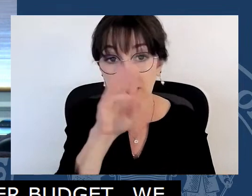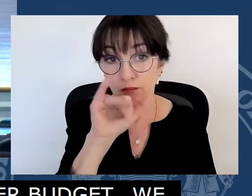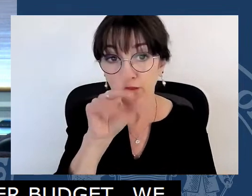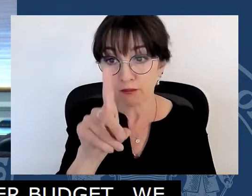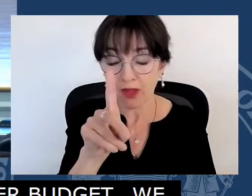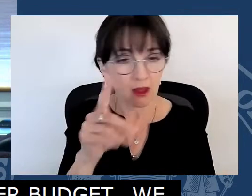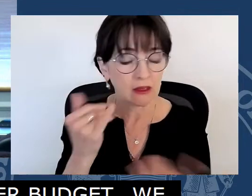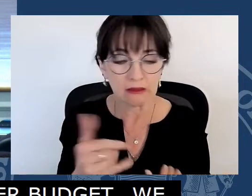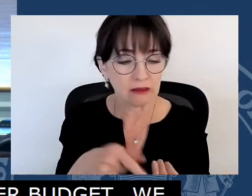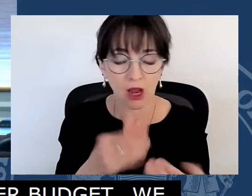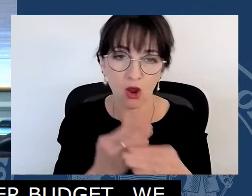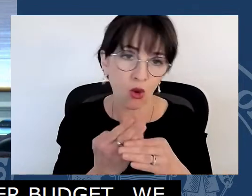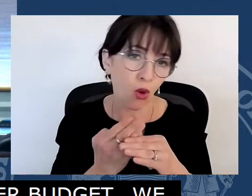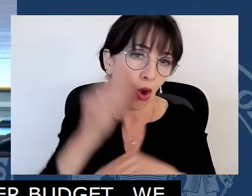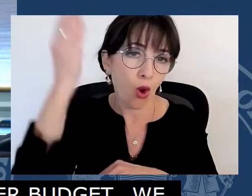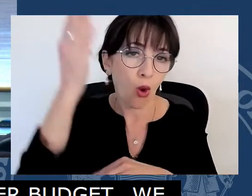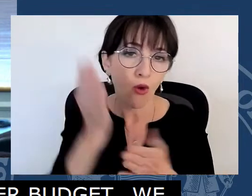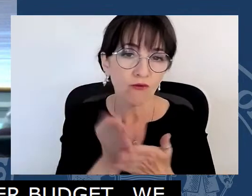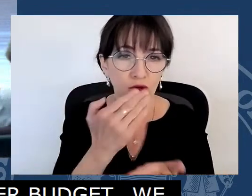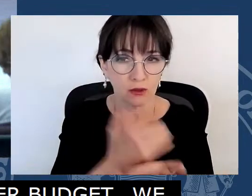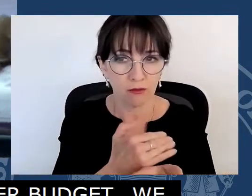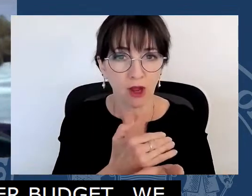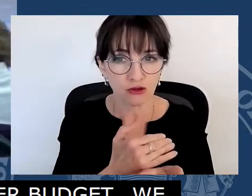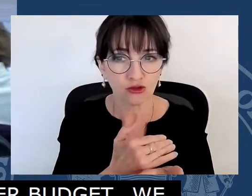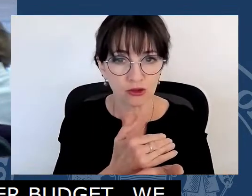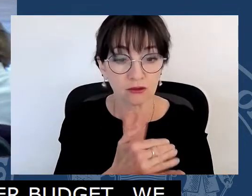How much over the original estimate was that?